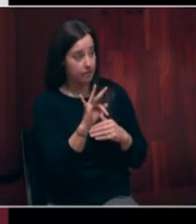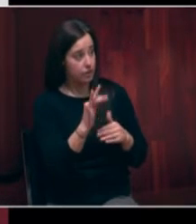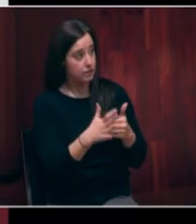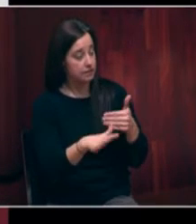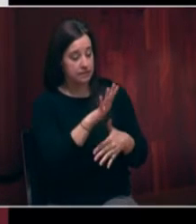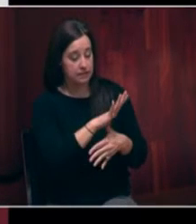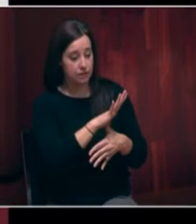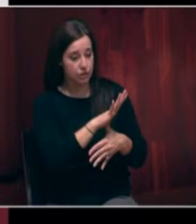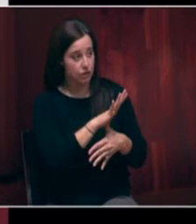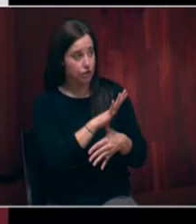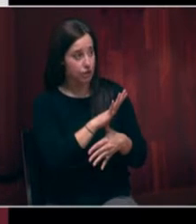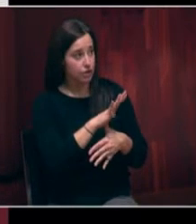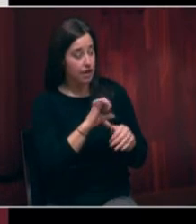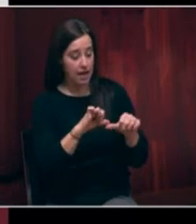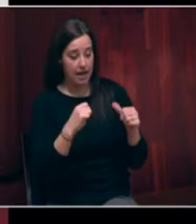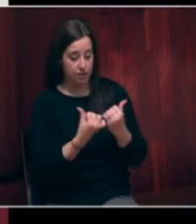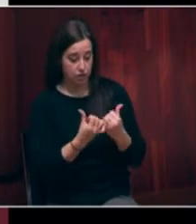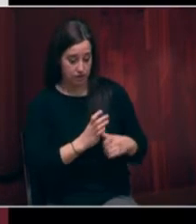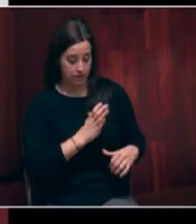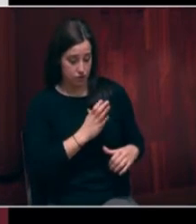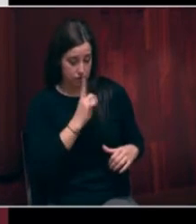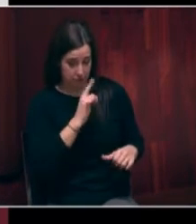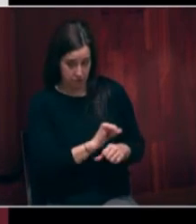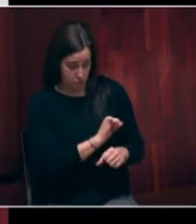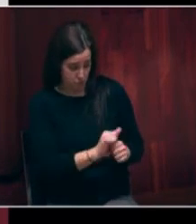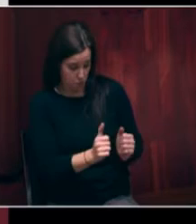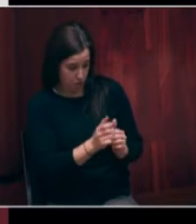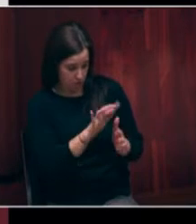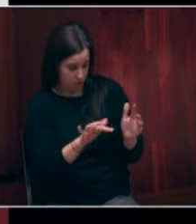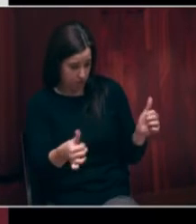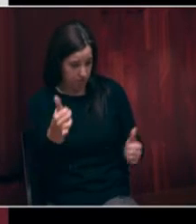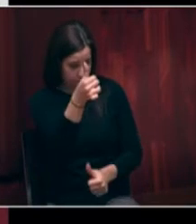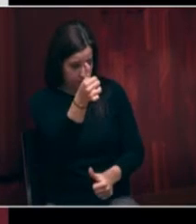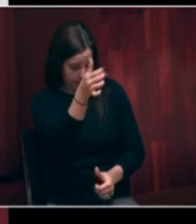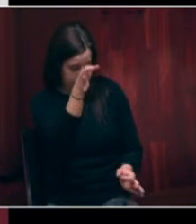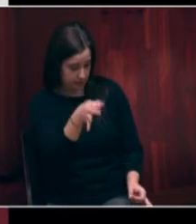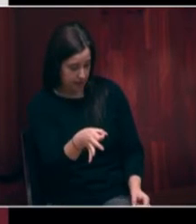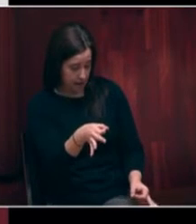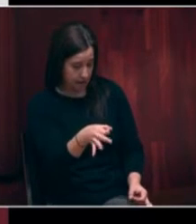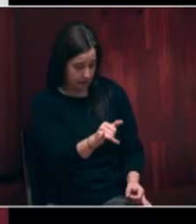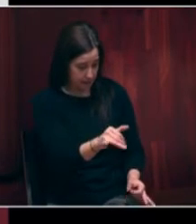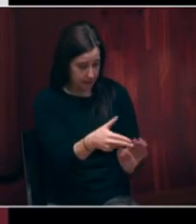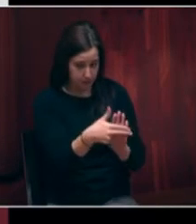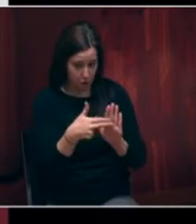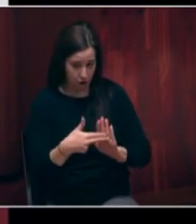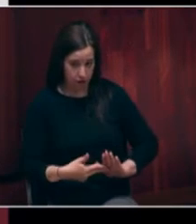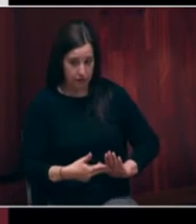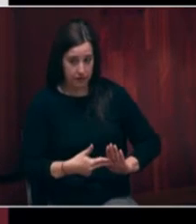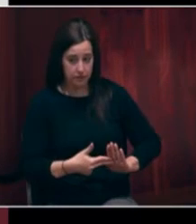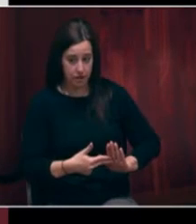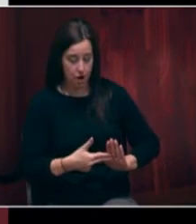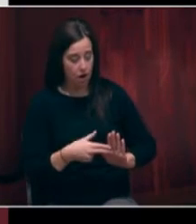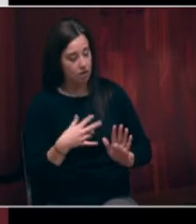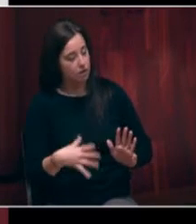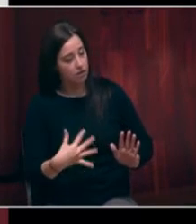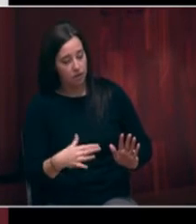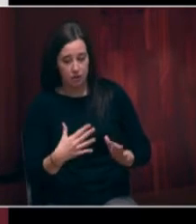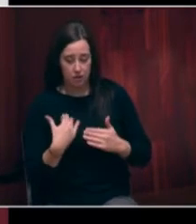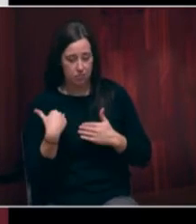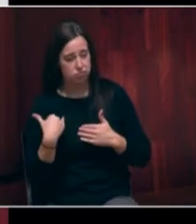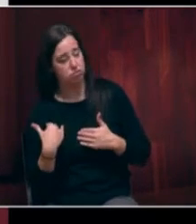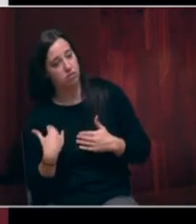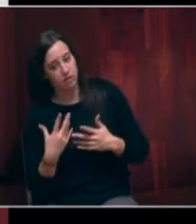has worked with your agency head and determined that individual markings of these information types are overly burdensome, they can waive